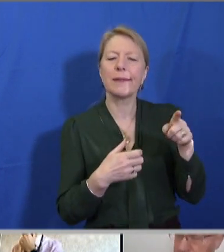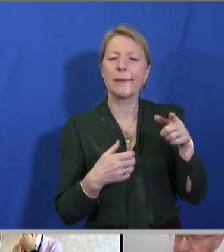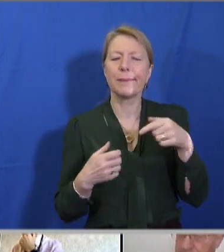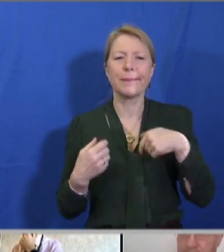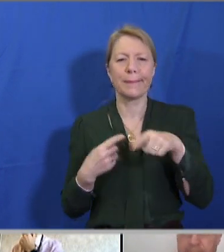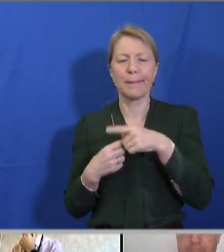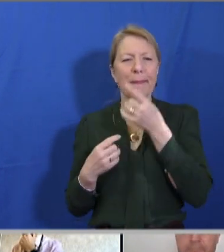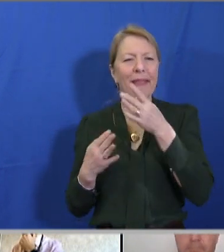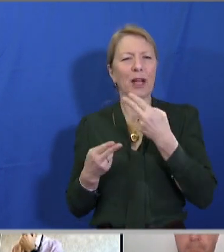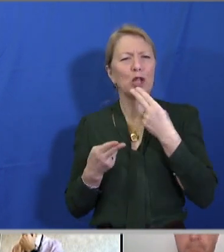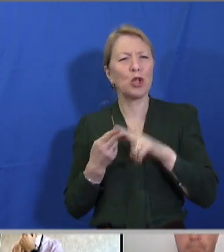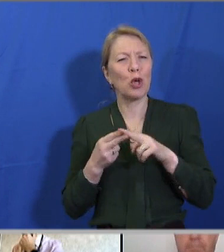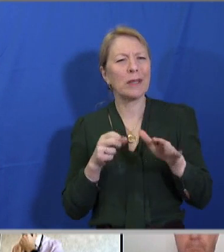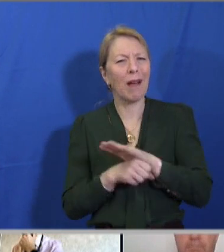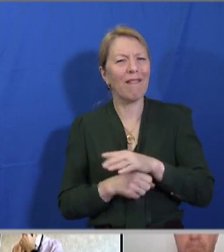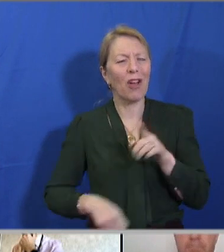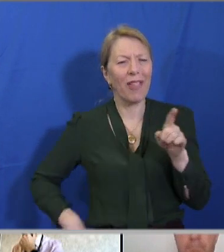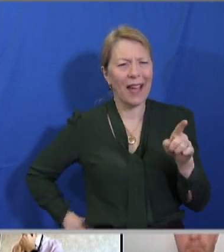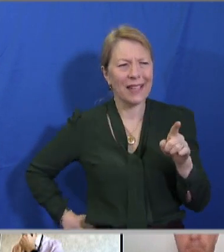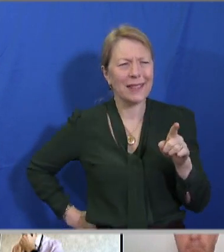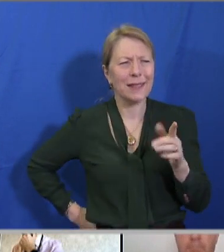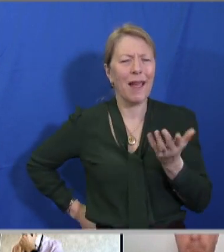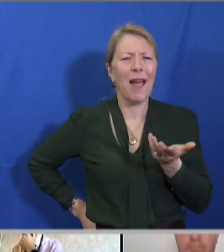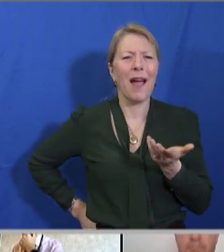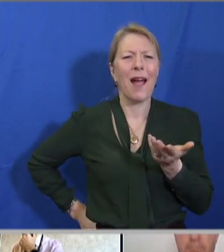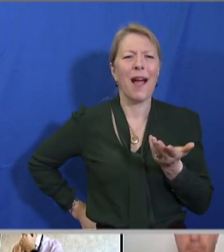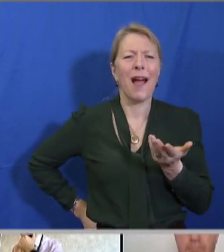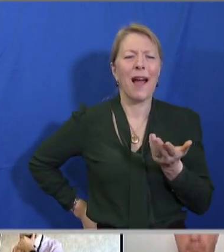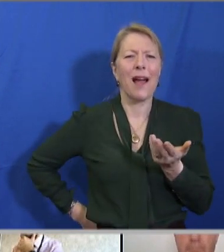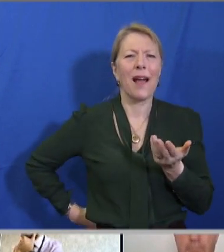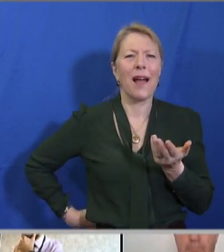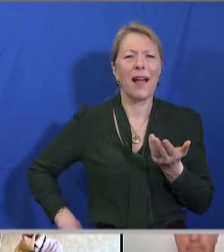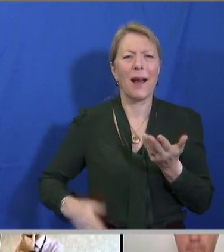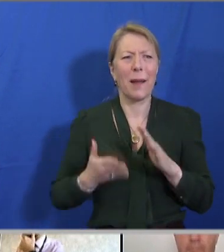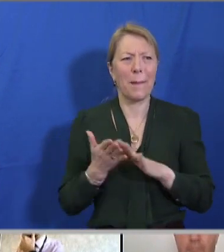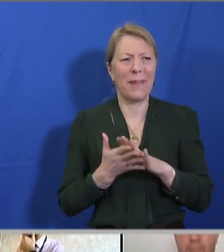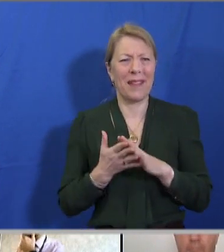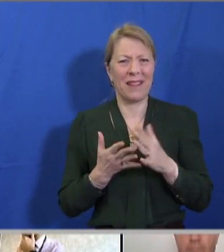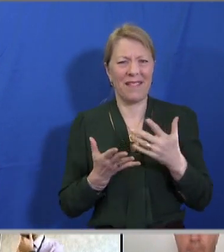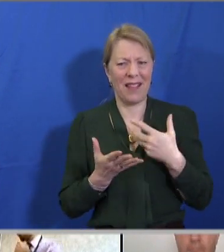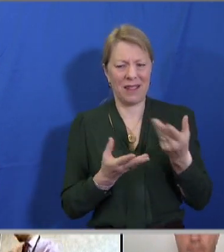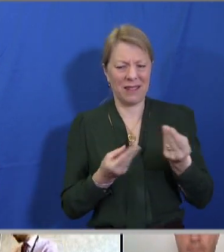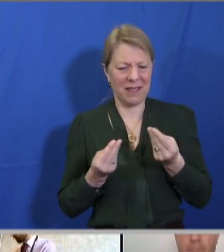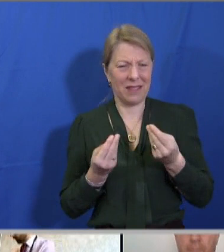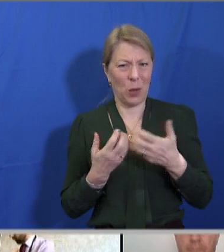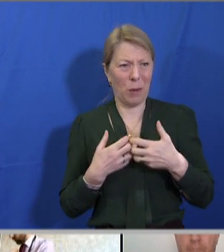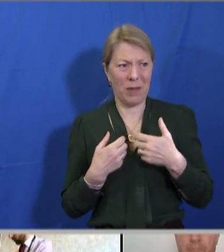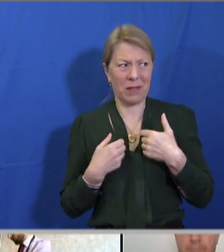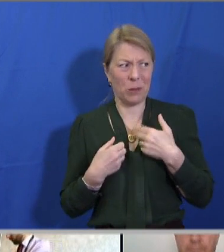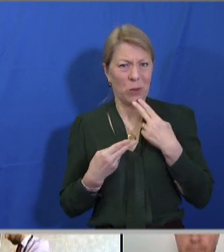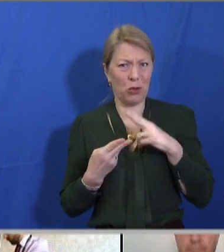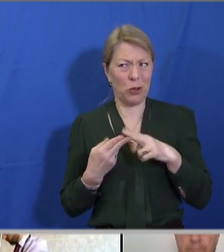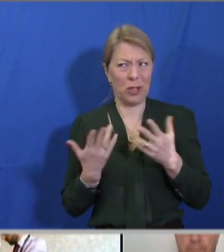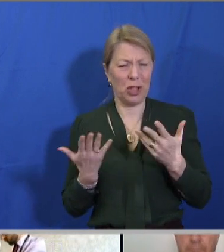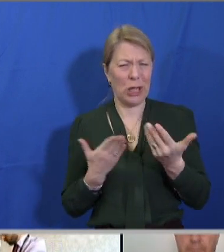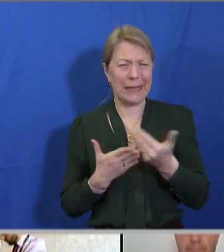in an environment where we're meant to feel safe, and it's making us feel unsafe and putting us at risk. So what is the department